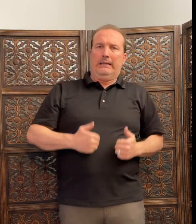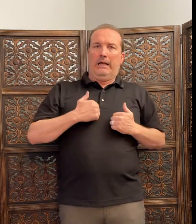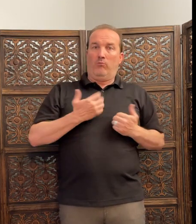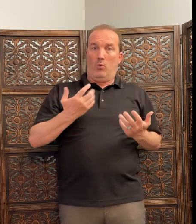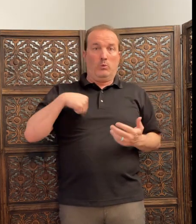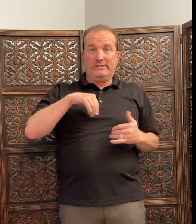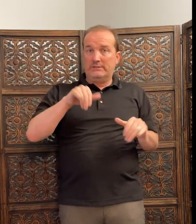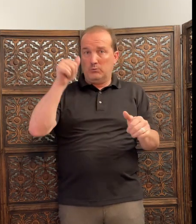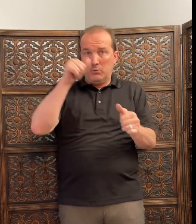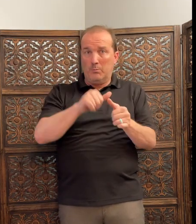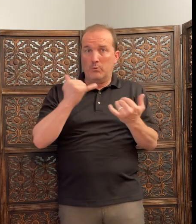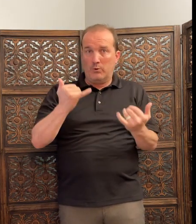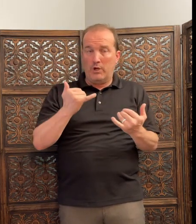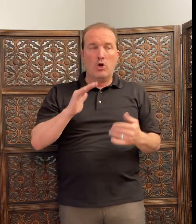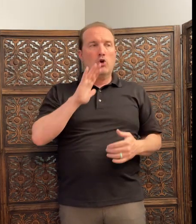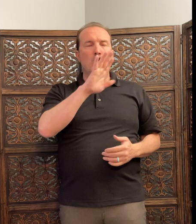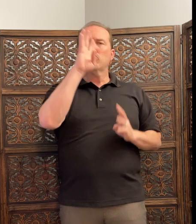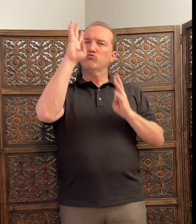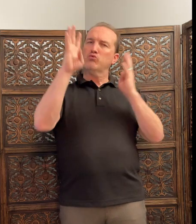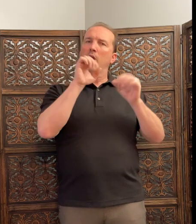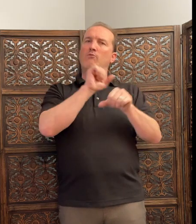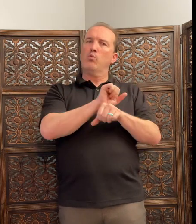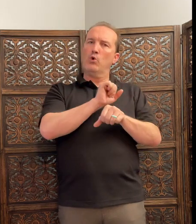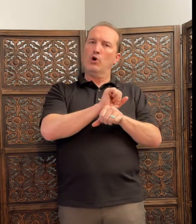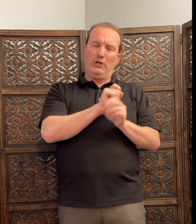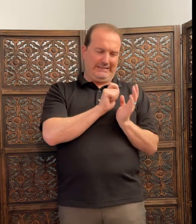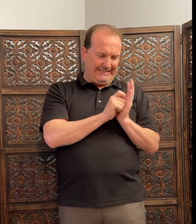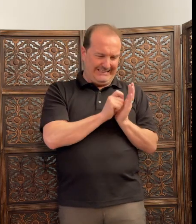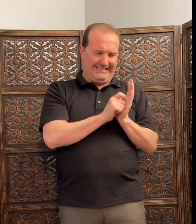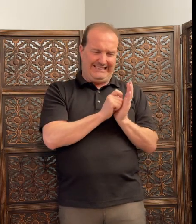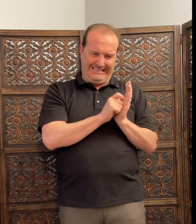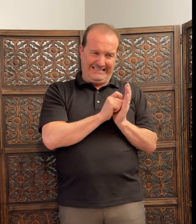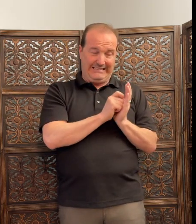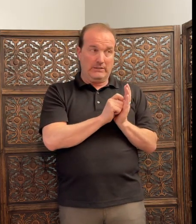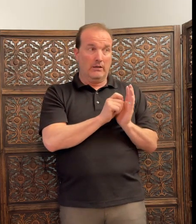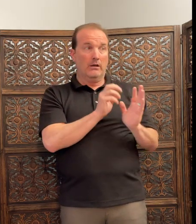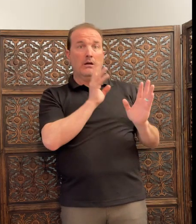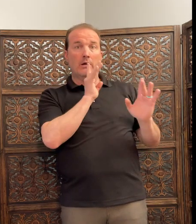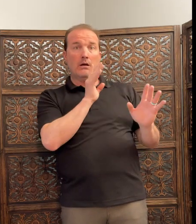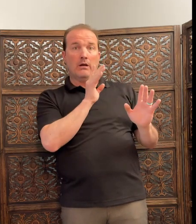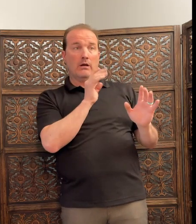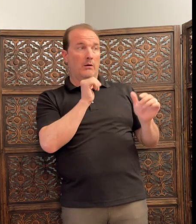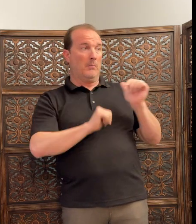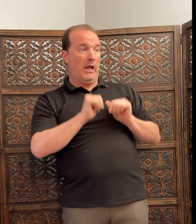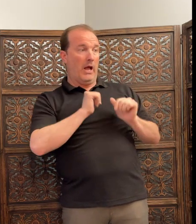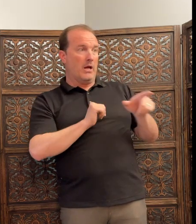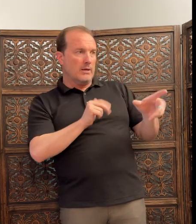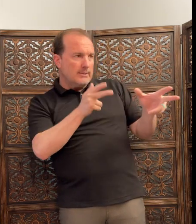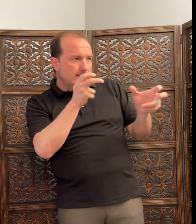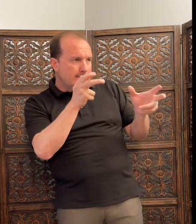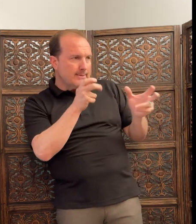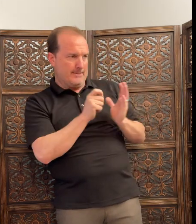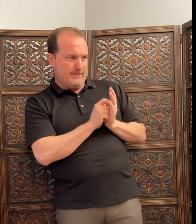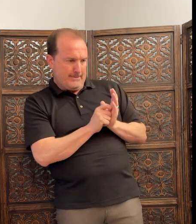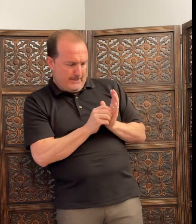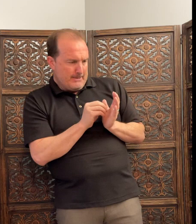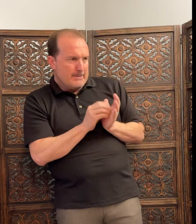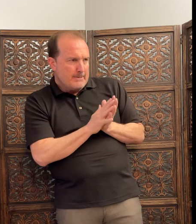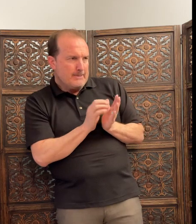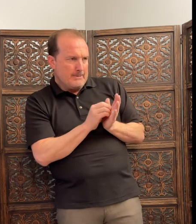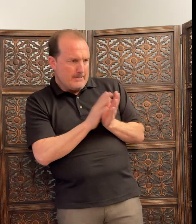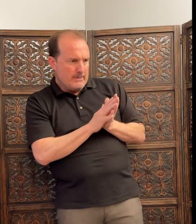today. Hurston's creative works demonstrate how oral traditions play an important role in preserving Southern Black